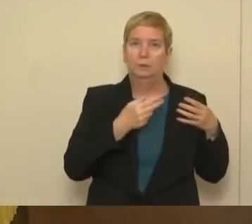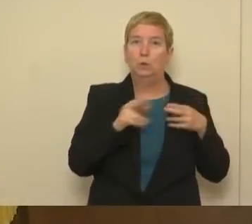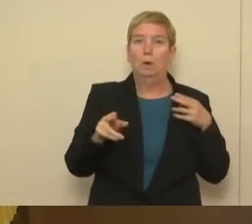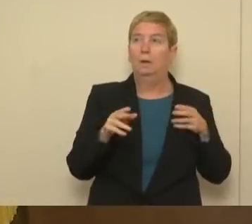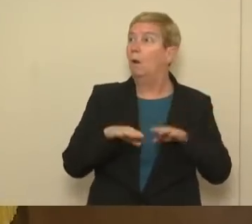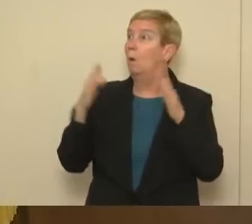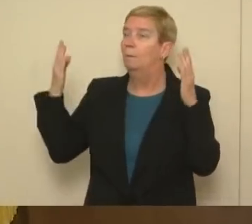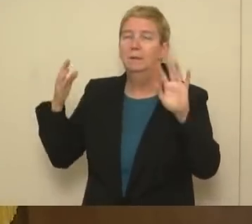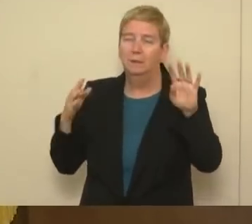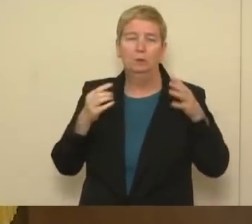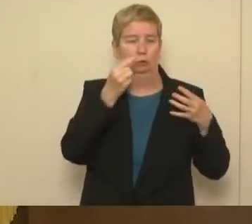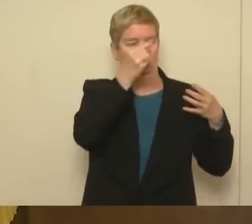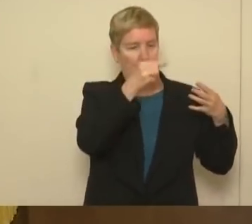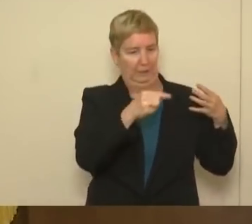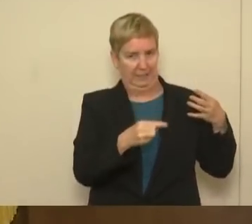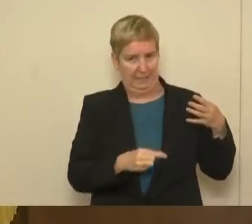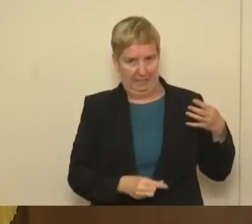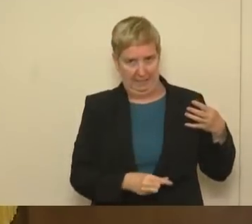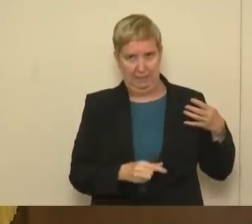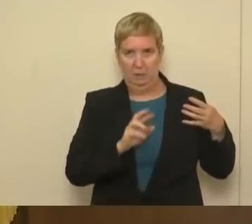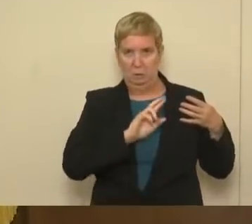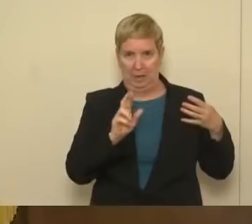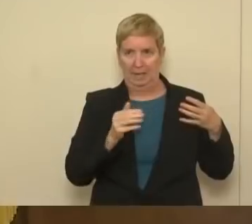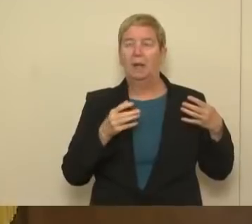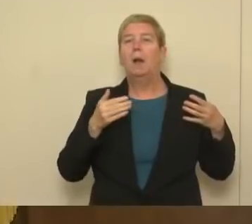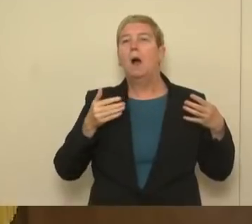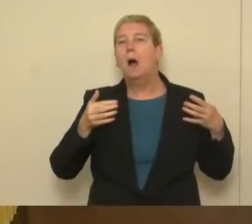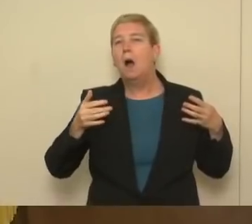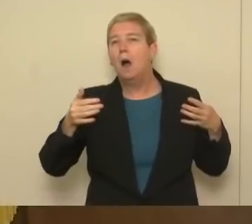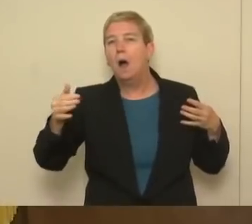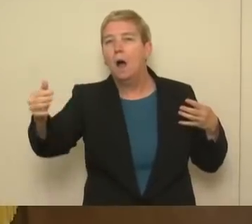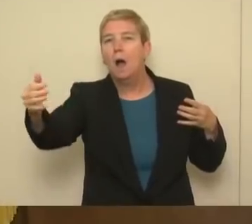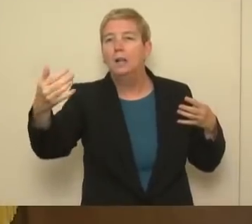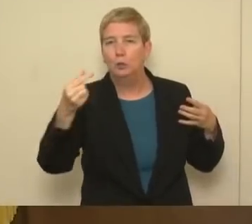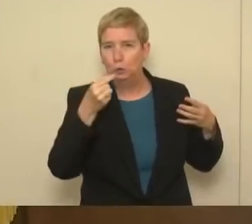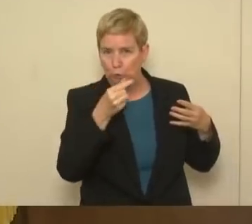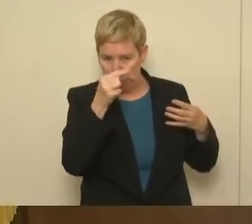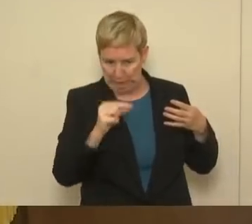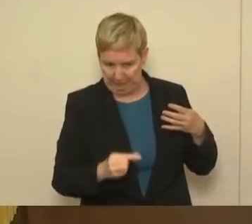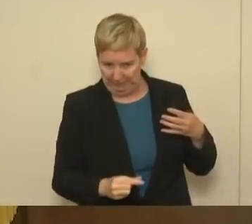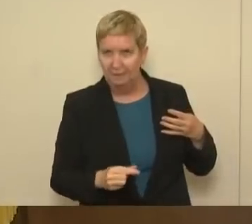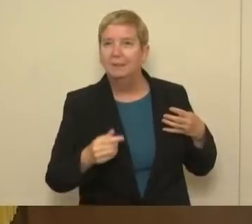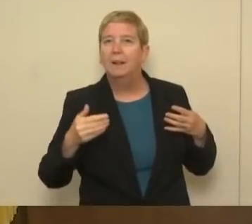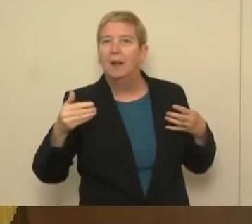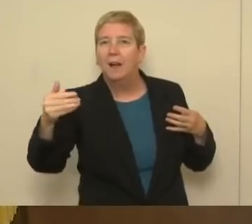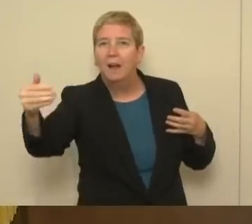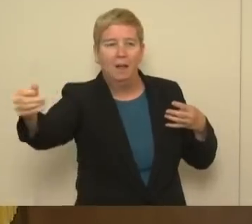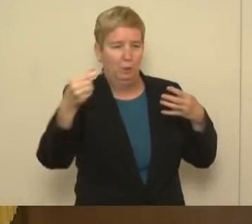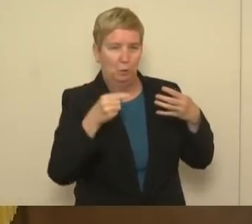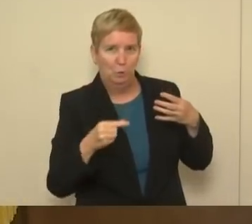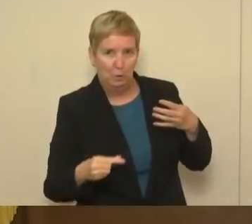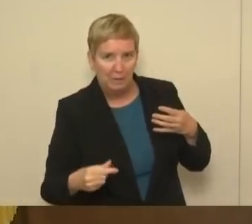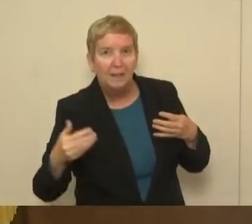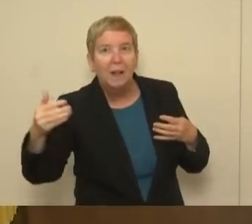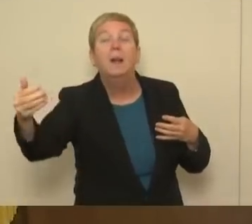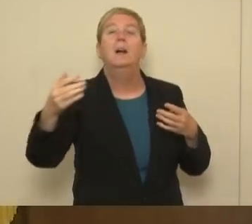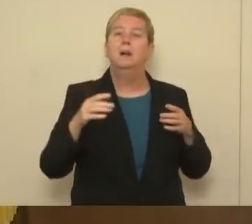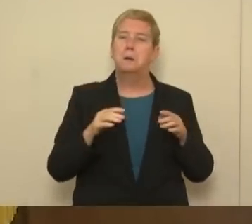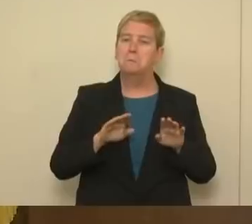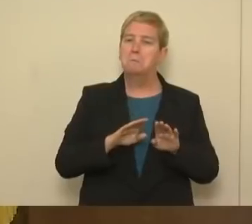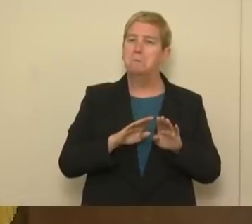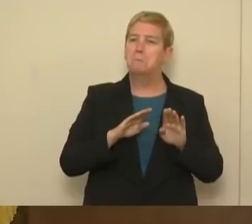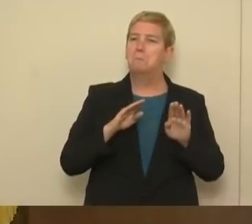risk. And I want a message to New Mexicans who really desire to do indoor dining and to